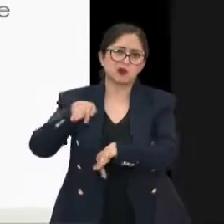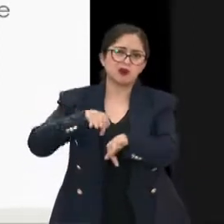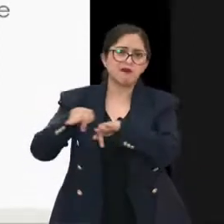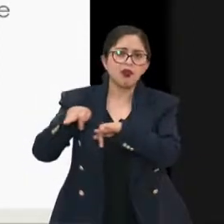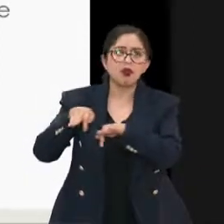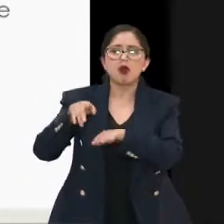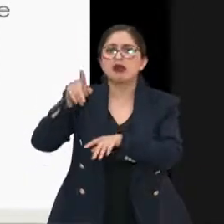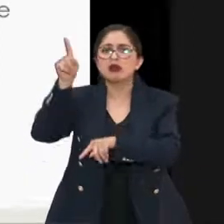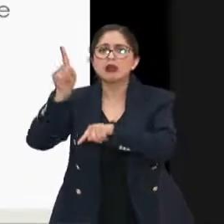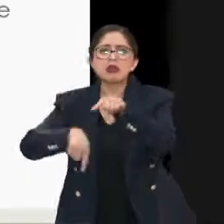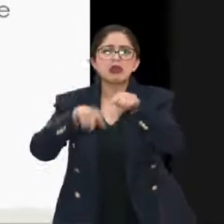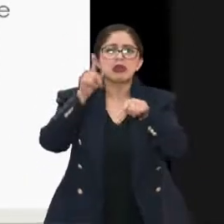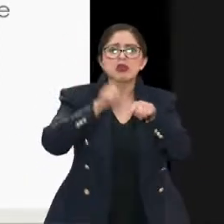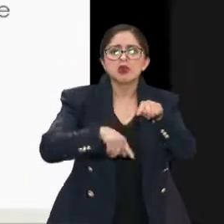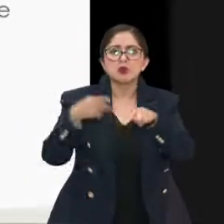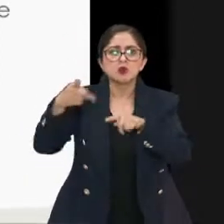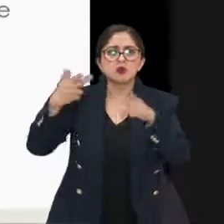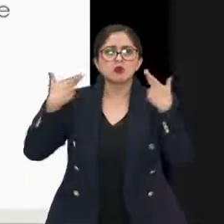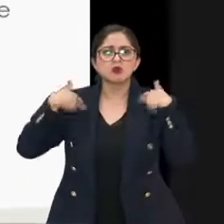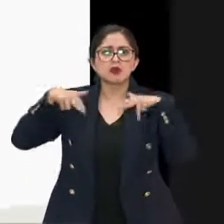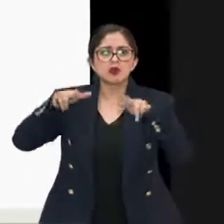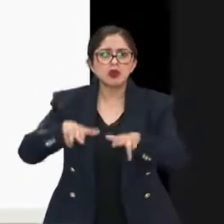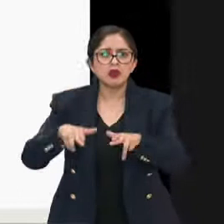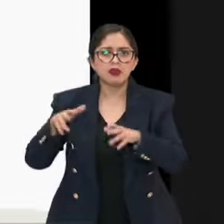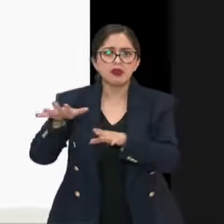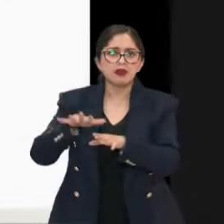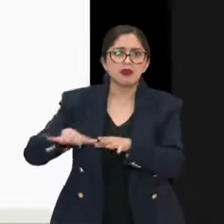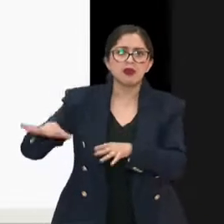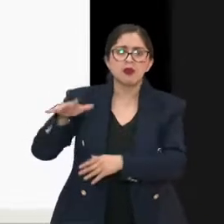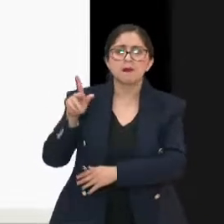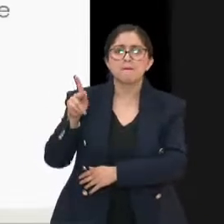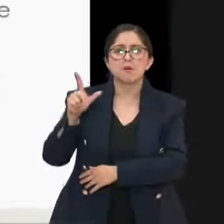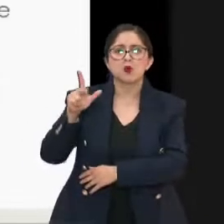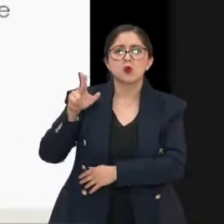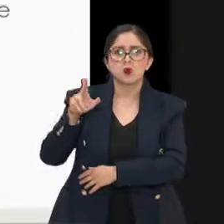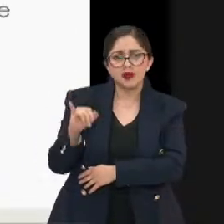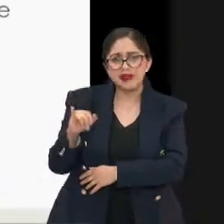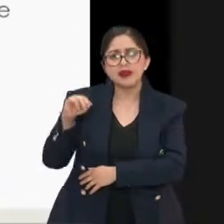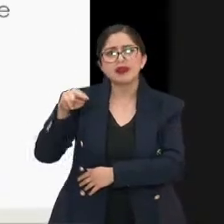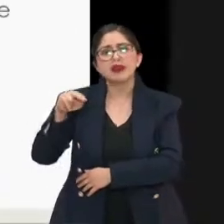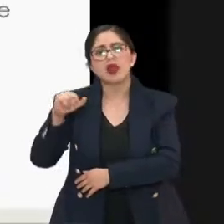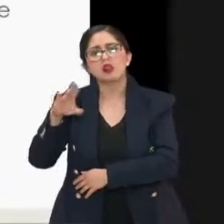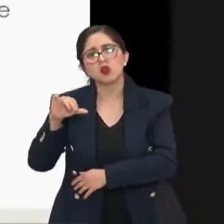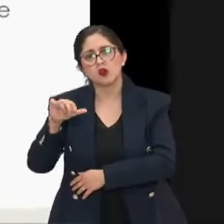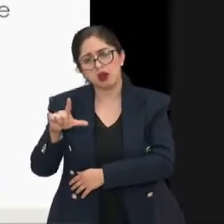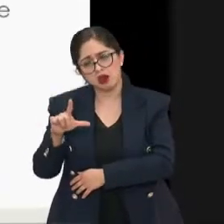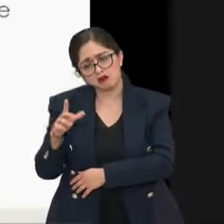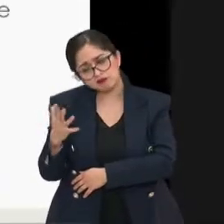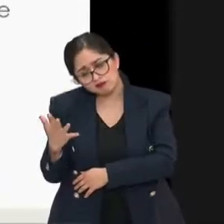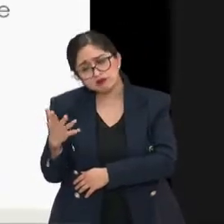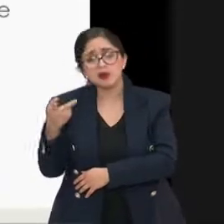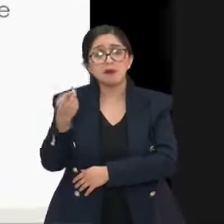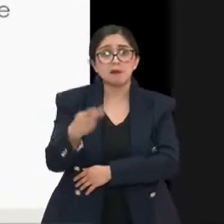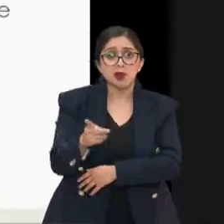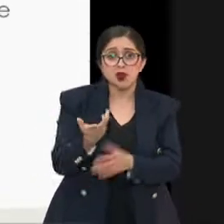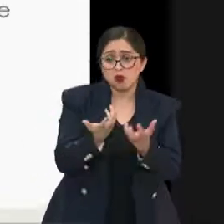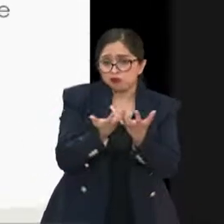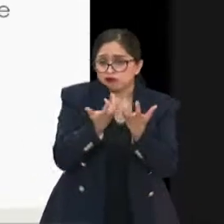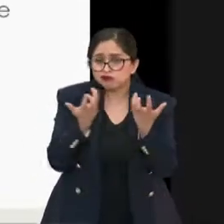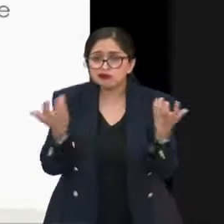started her office by attacking the symbols that were representing the